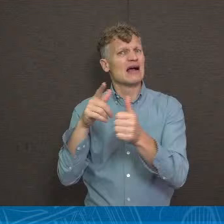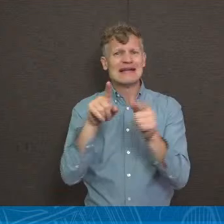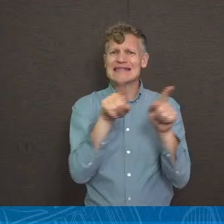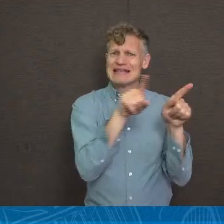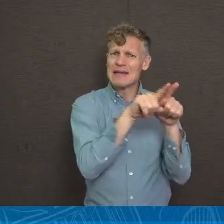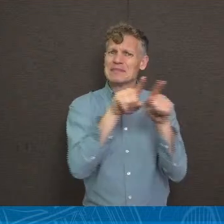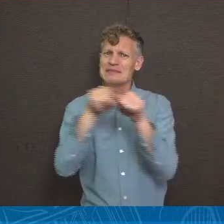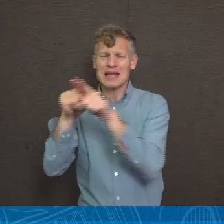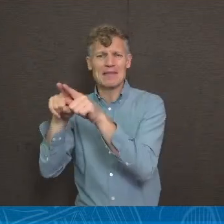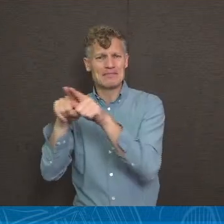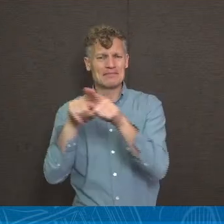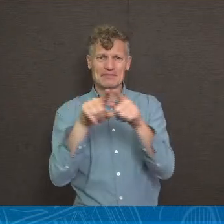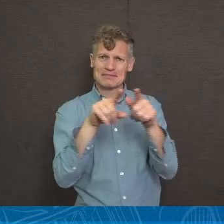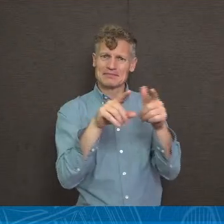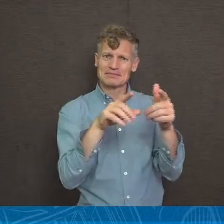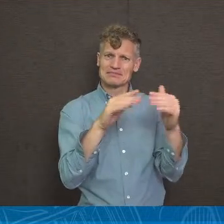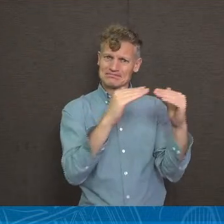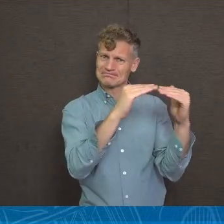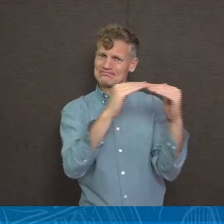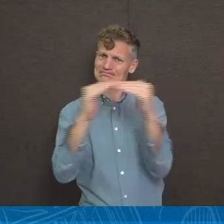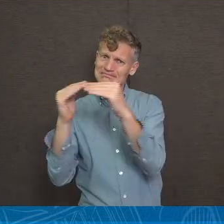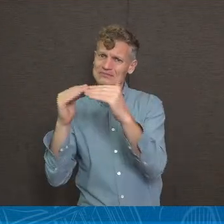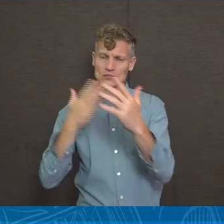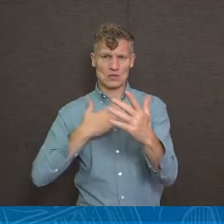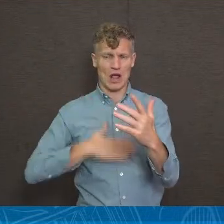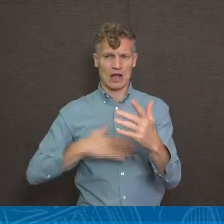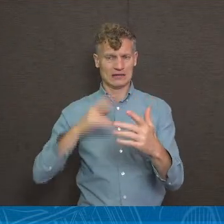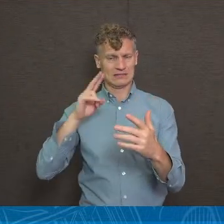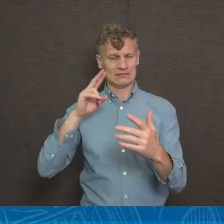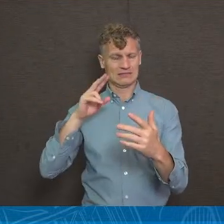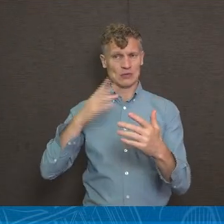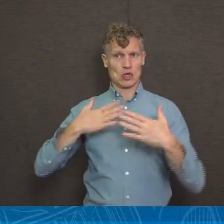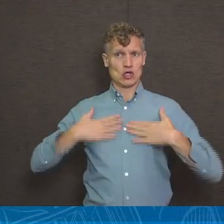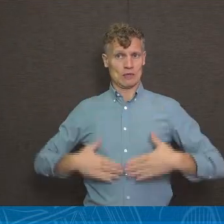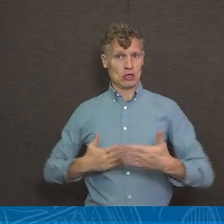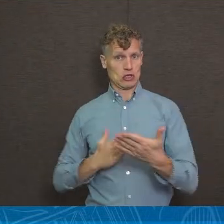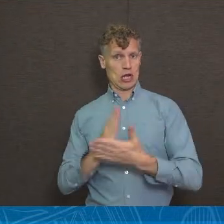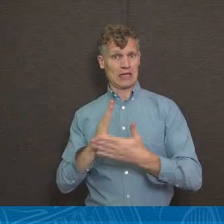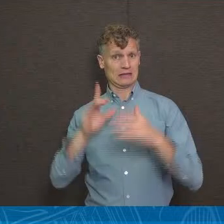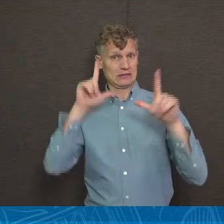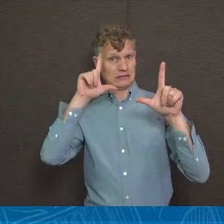the way human rights can inform those instruments.